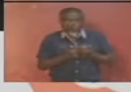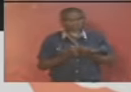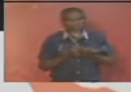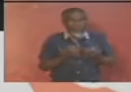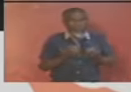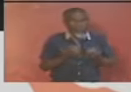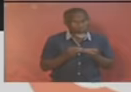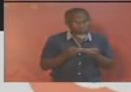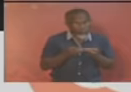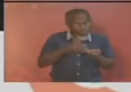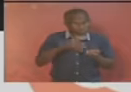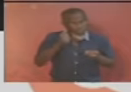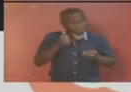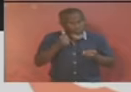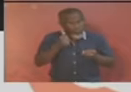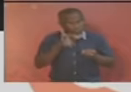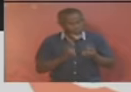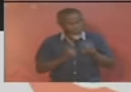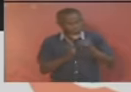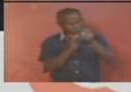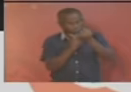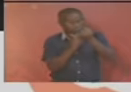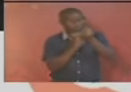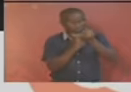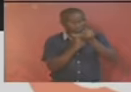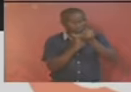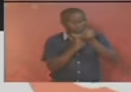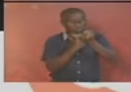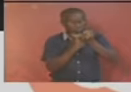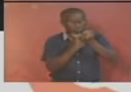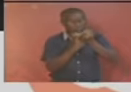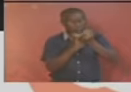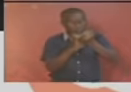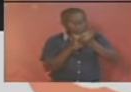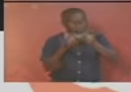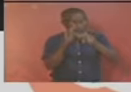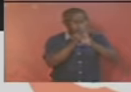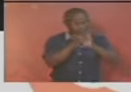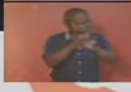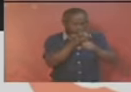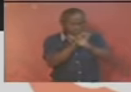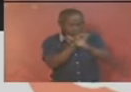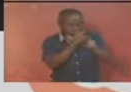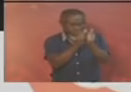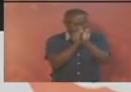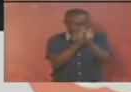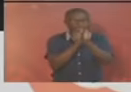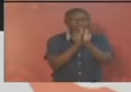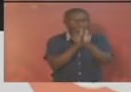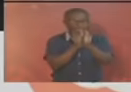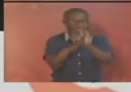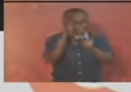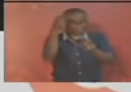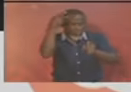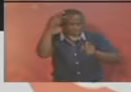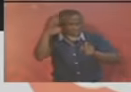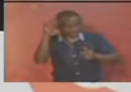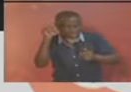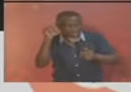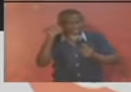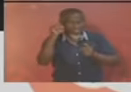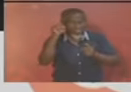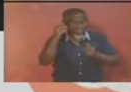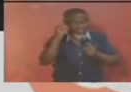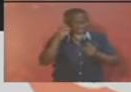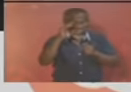helping at the regional coordination, where we work with our prime ministers, our ministers of health, our chief